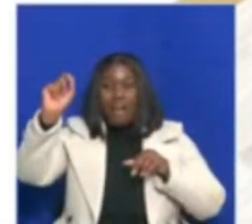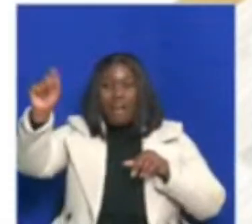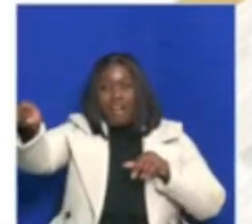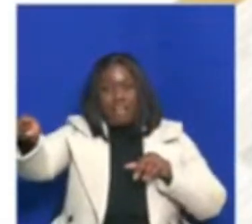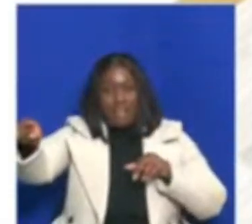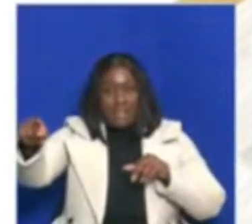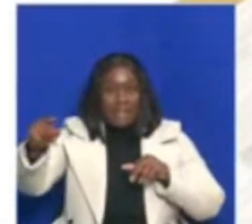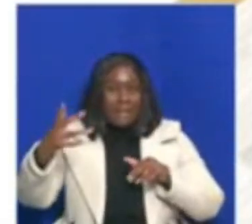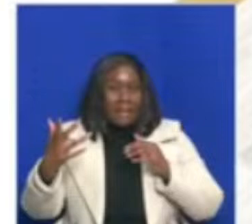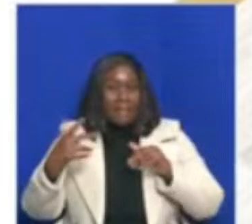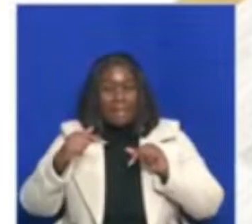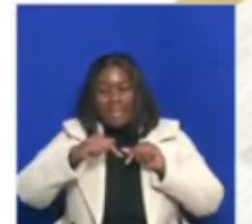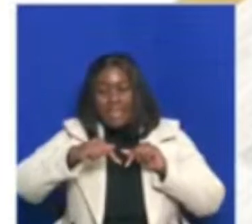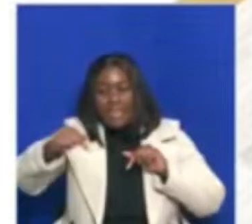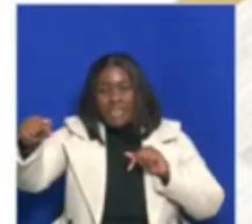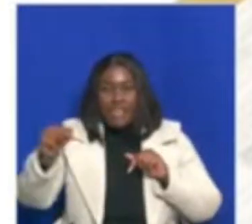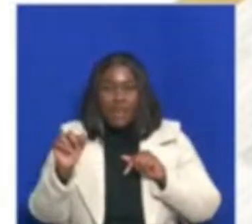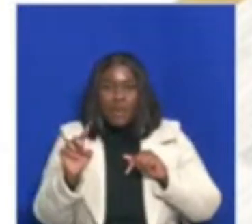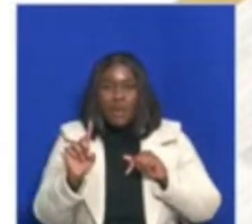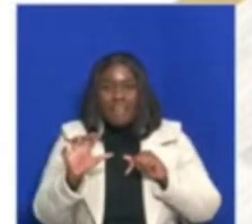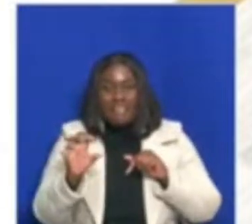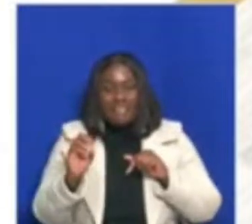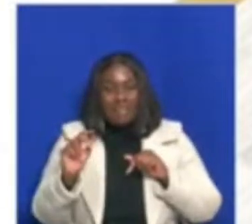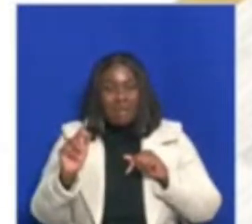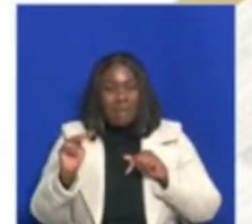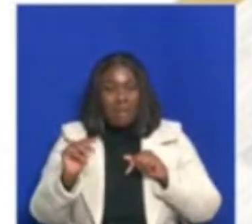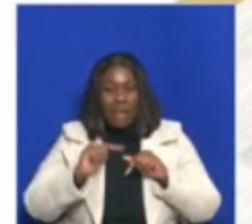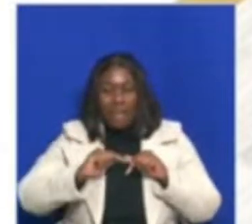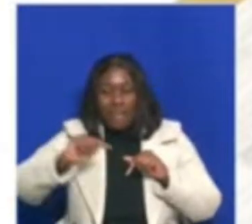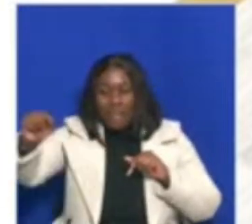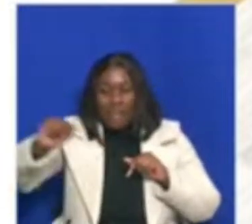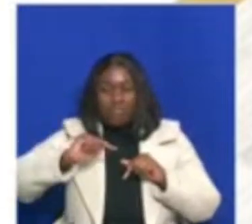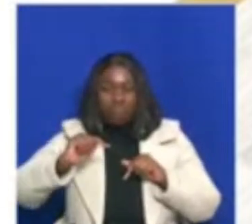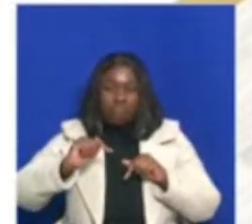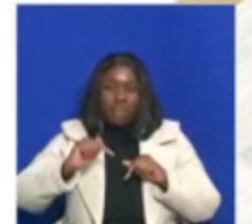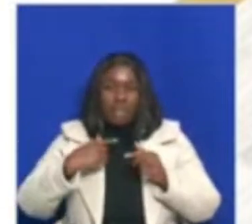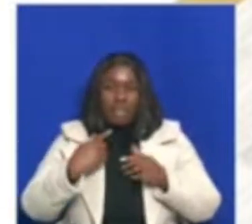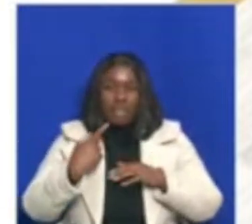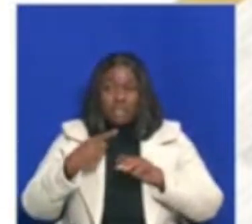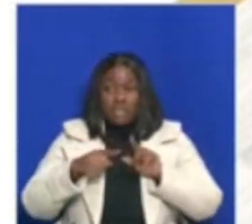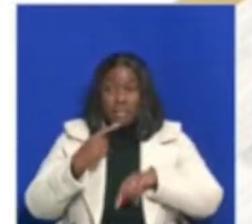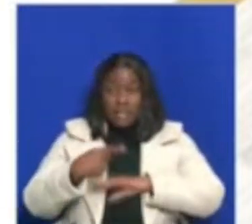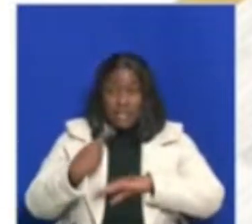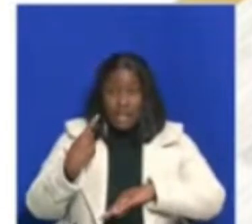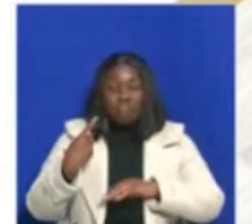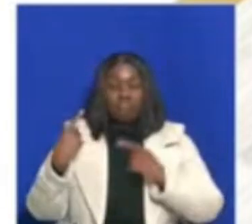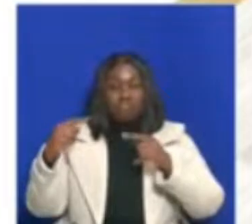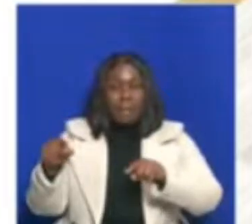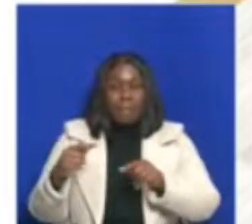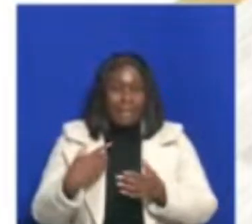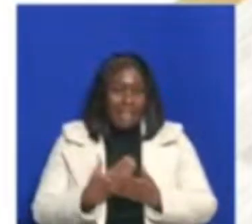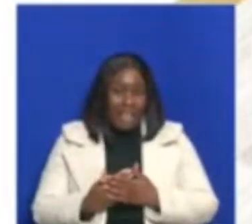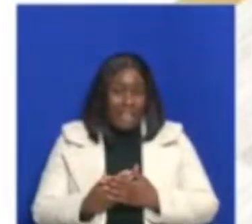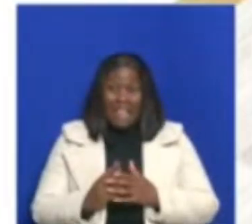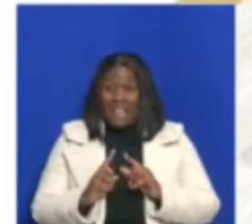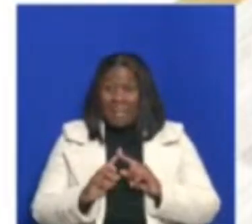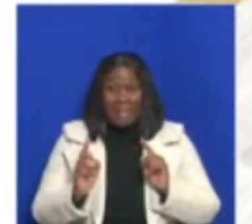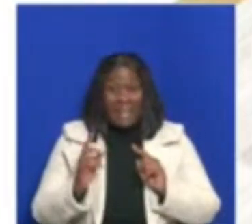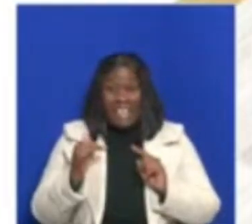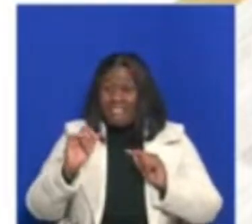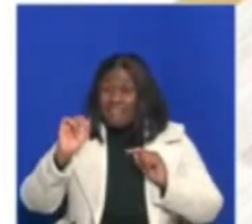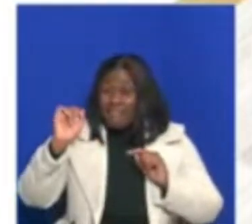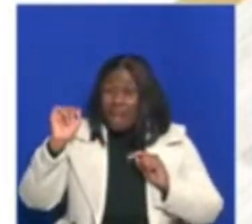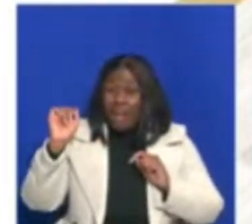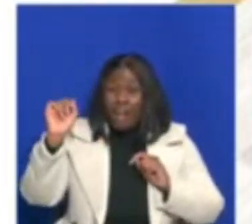150 kilometers are attended on the same day. However, scenes outside the 150 kilometer radius are